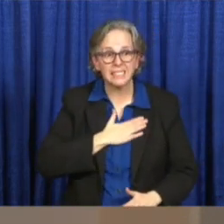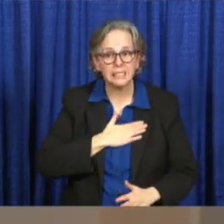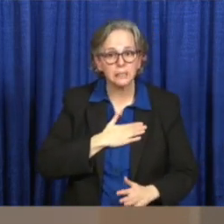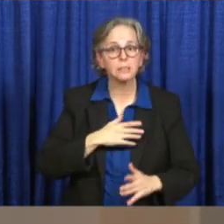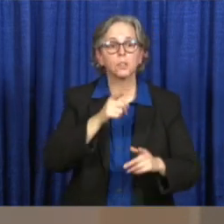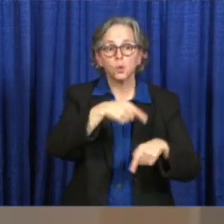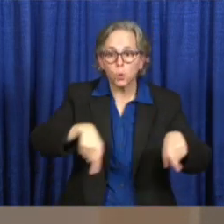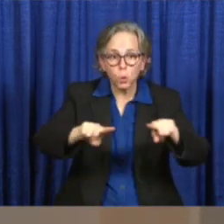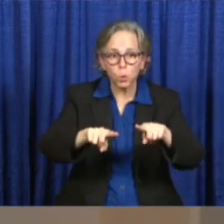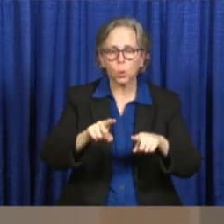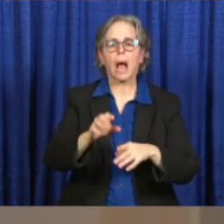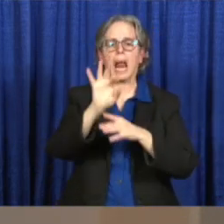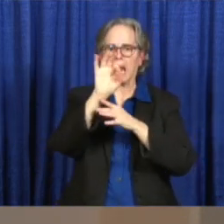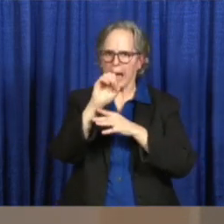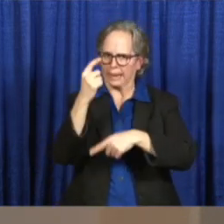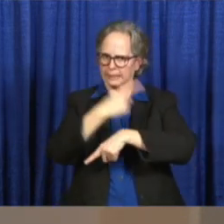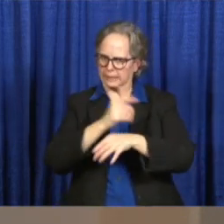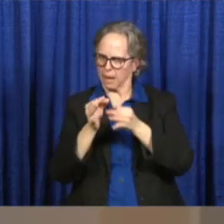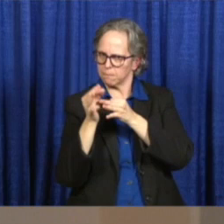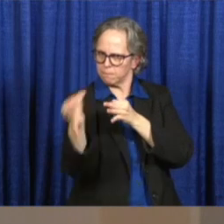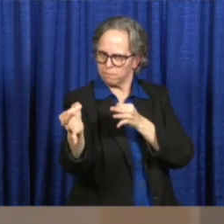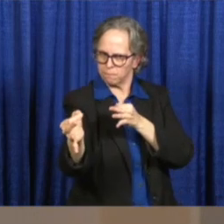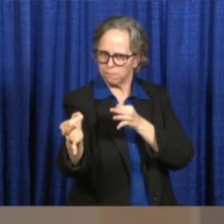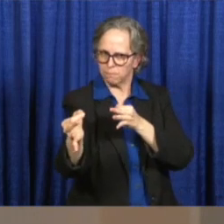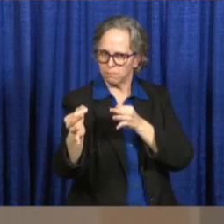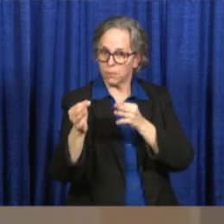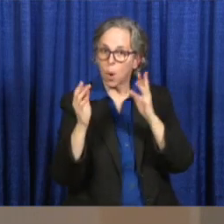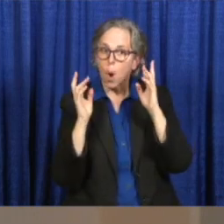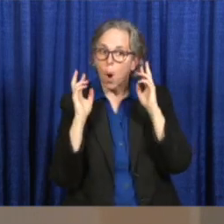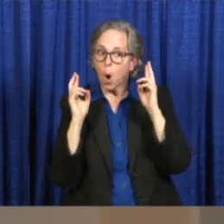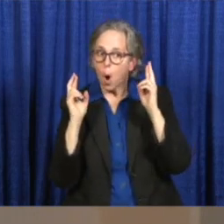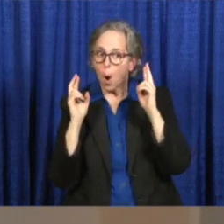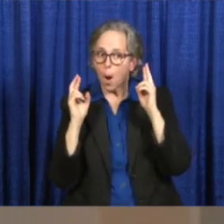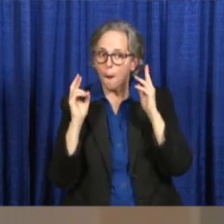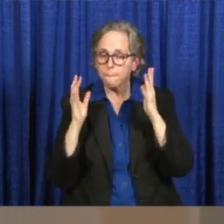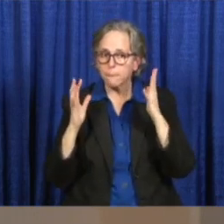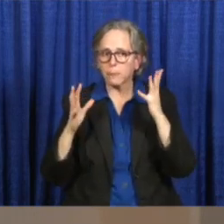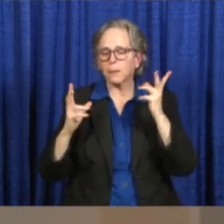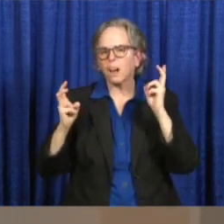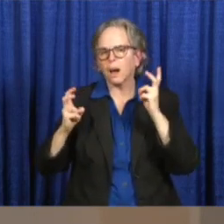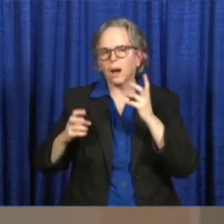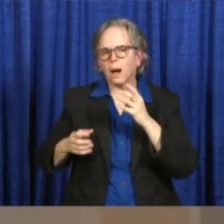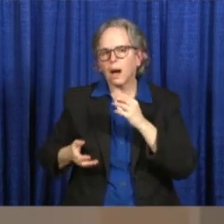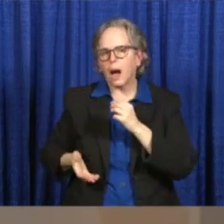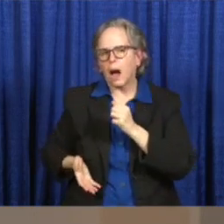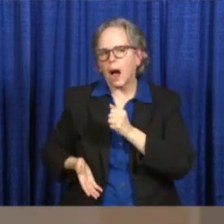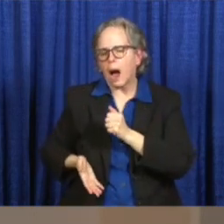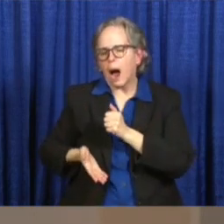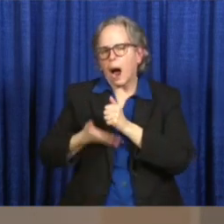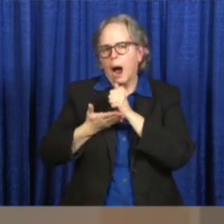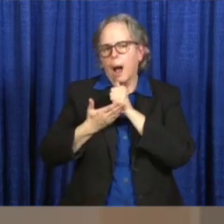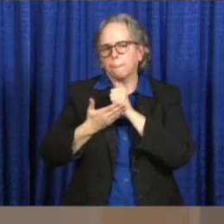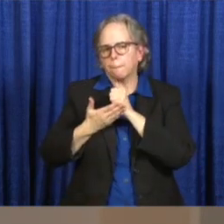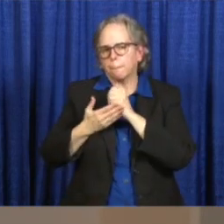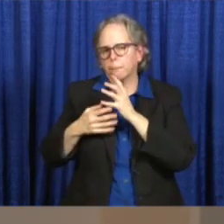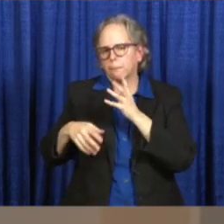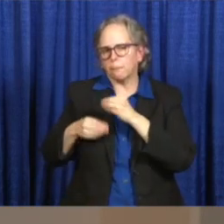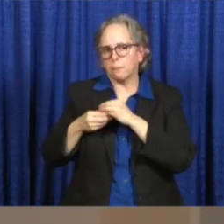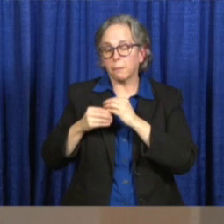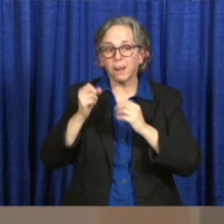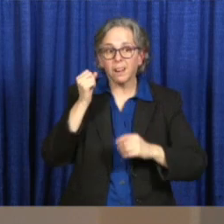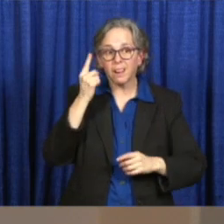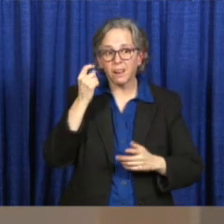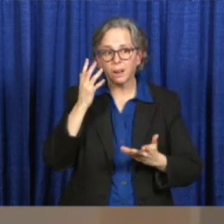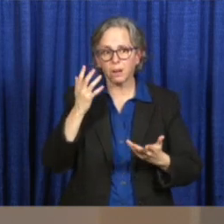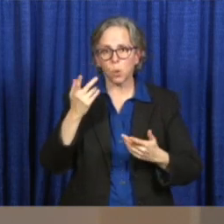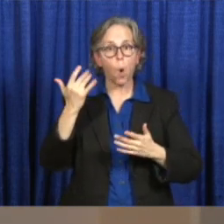get the lenders to put that on the back end of the loan with their principal and interest and avoid those penalties. Because if we